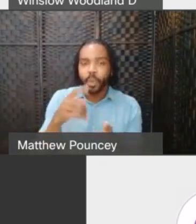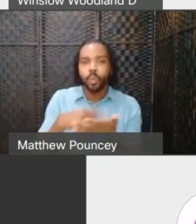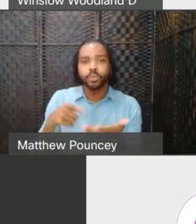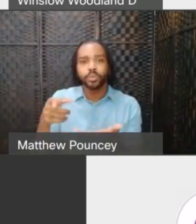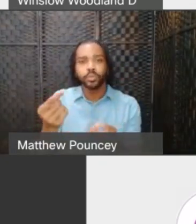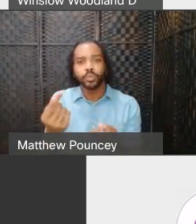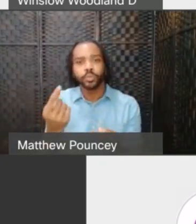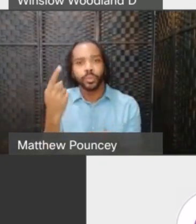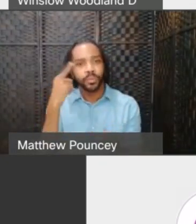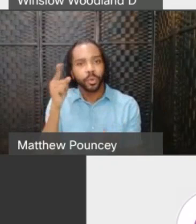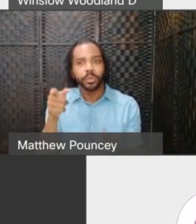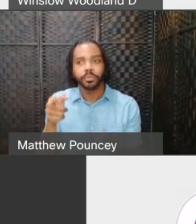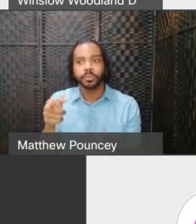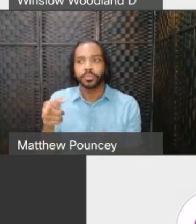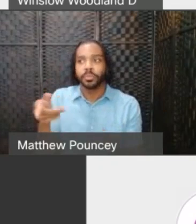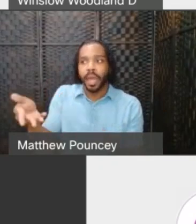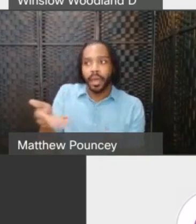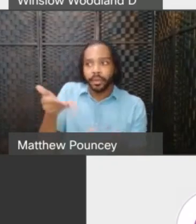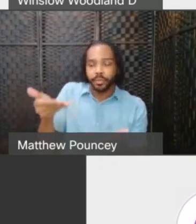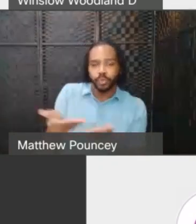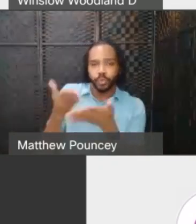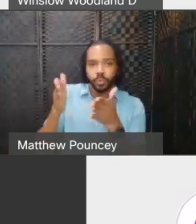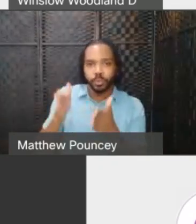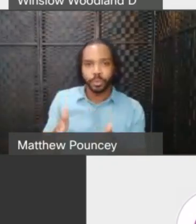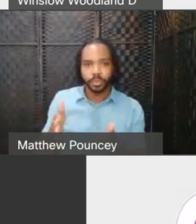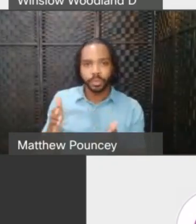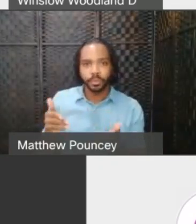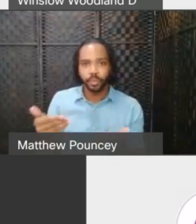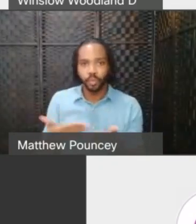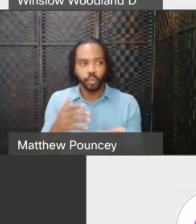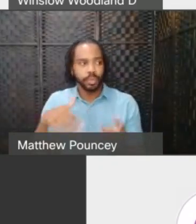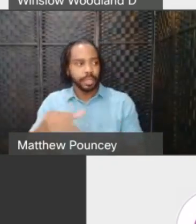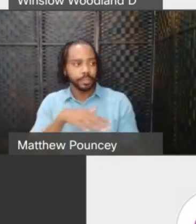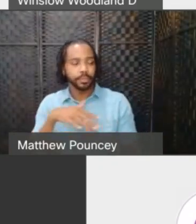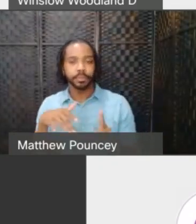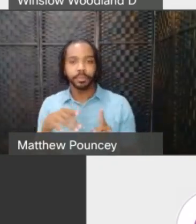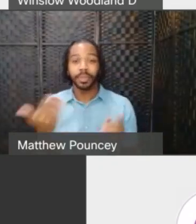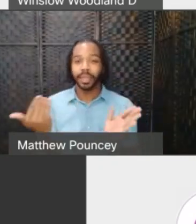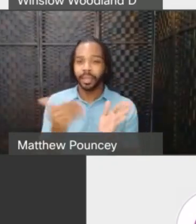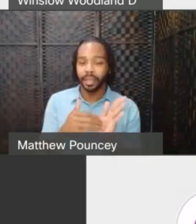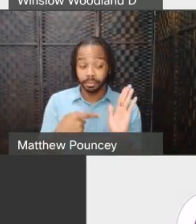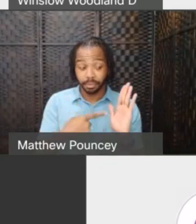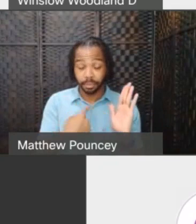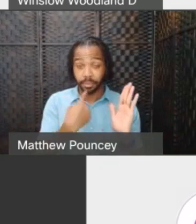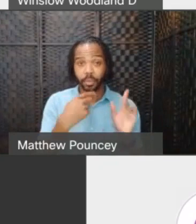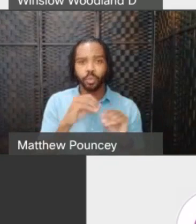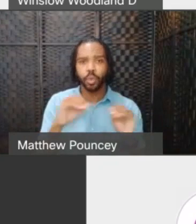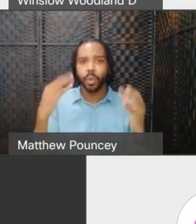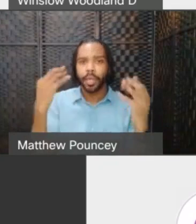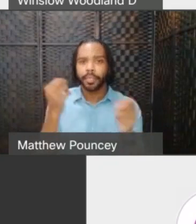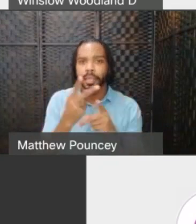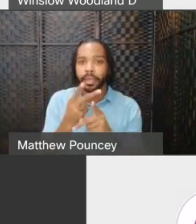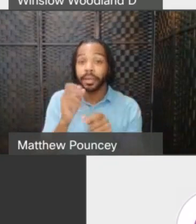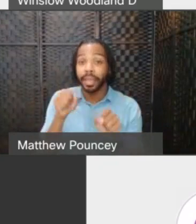as far as bringing a new person onto a facility. And again, it says no healthcare facility may or